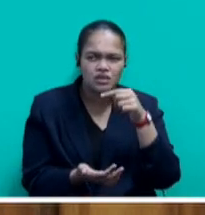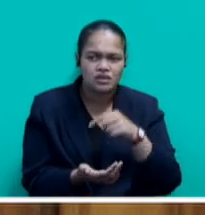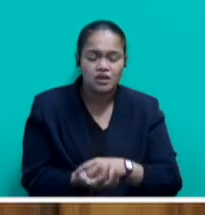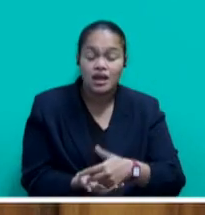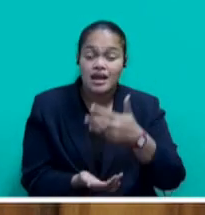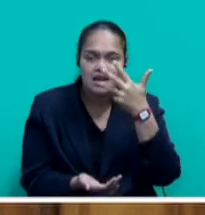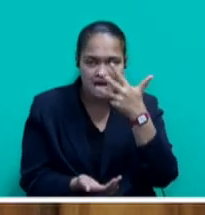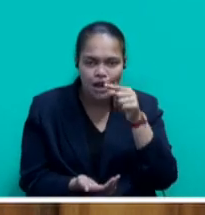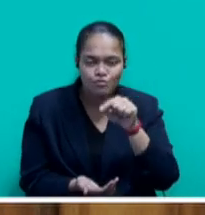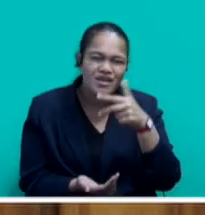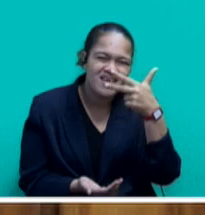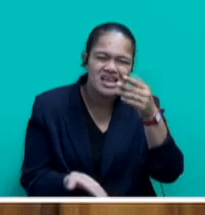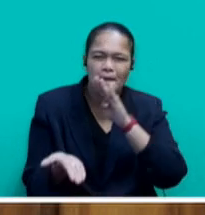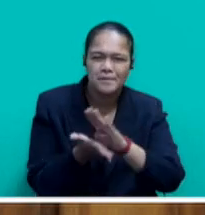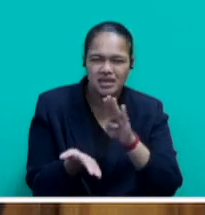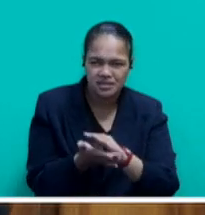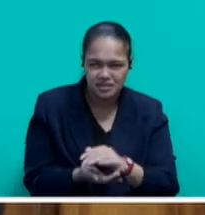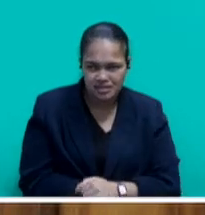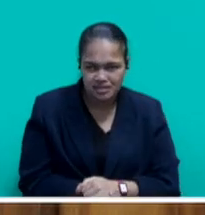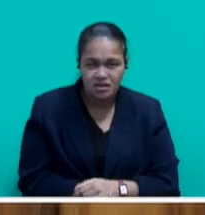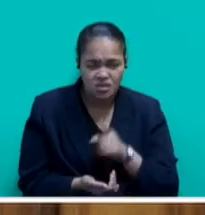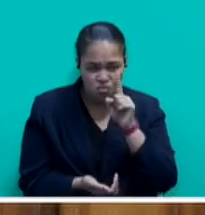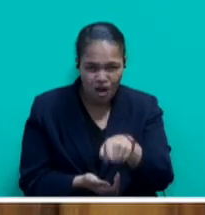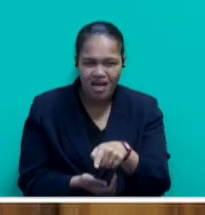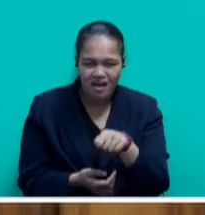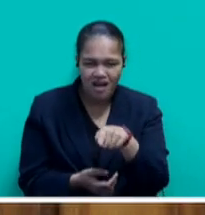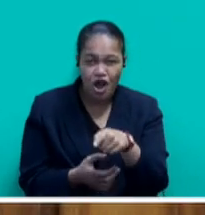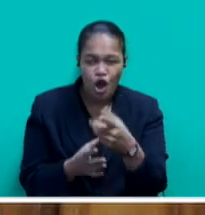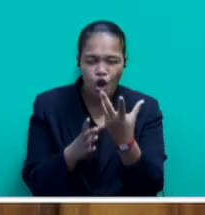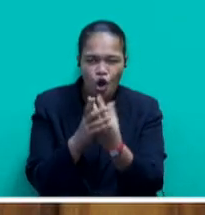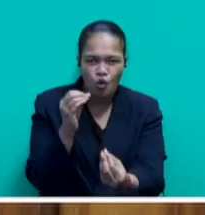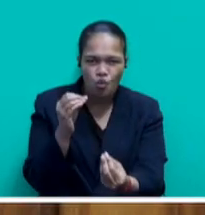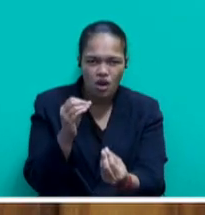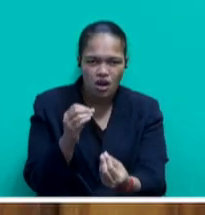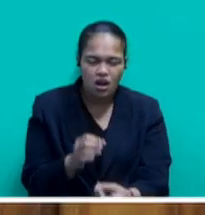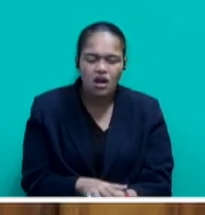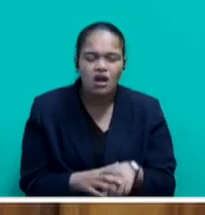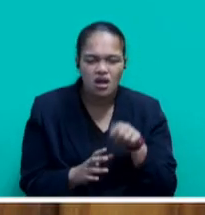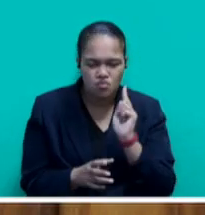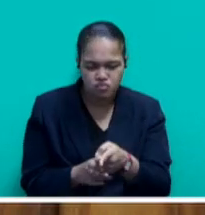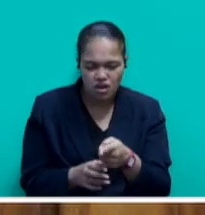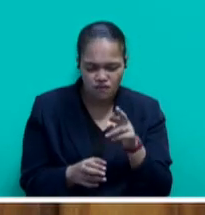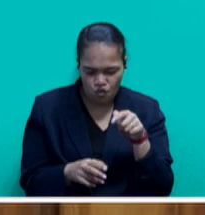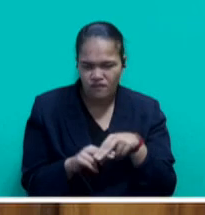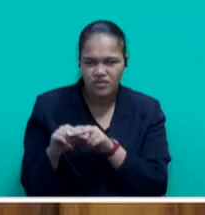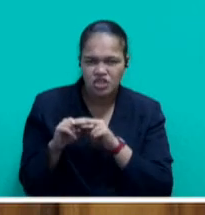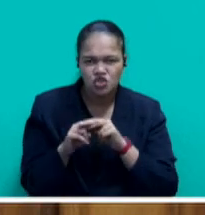9.8 billion. A debt hole that is a record for Fiji and largely the